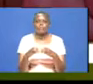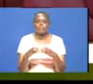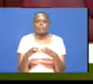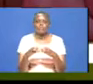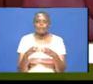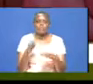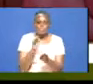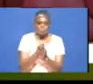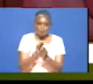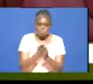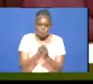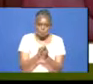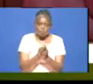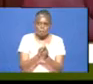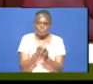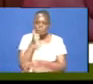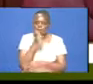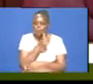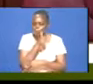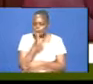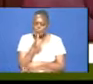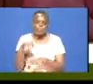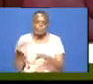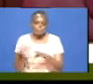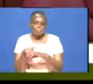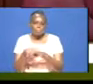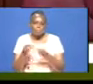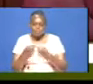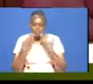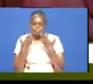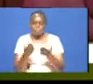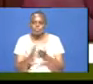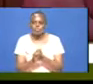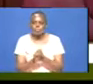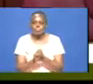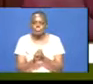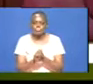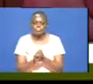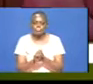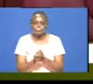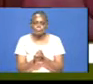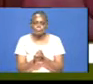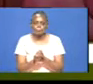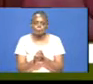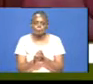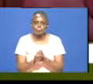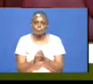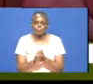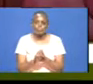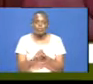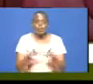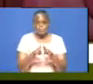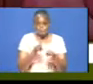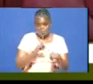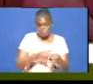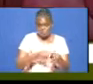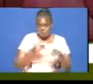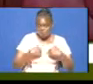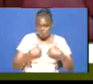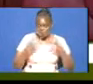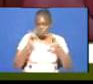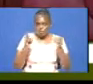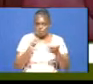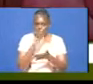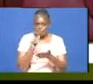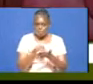the confidentiality of the members' details. Furthermore, Madam Speaker, there is also the issues of provisions